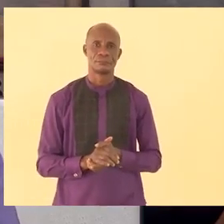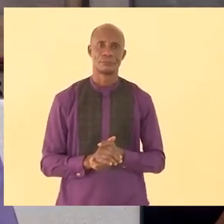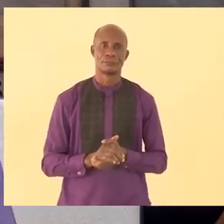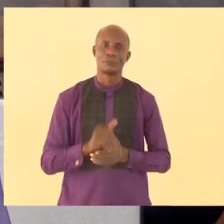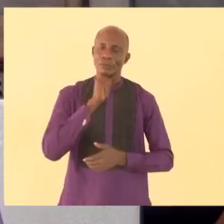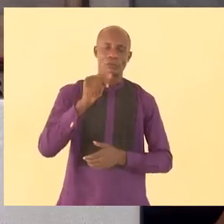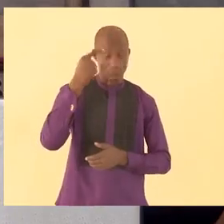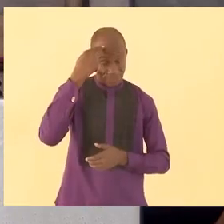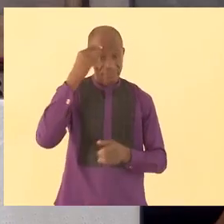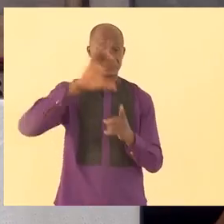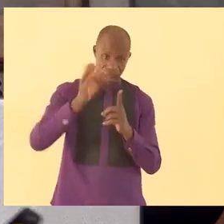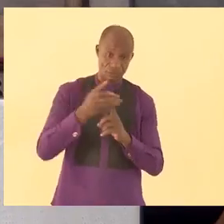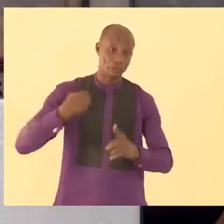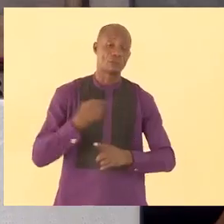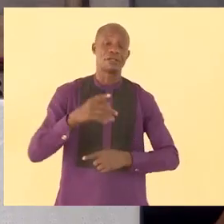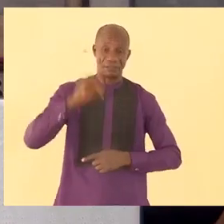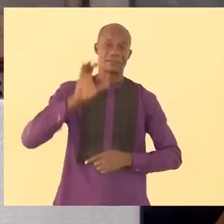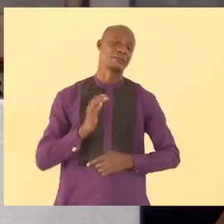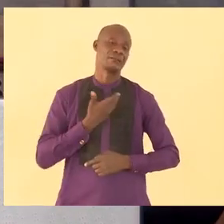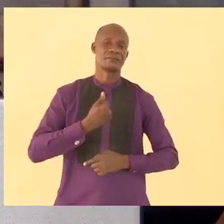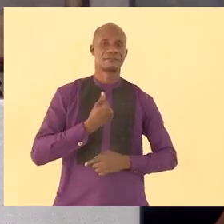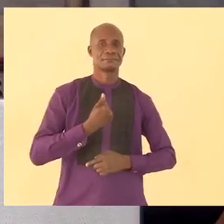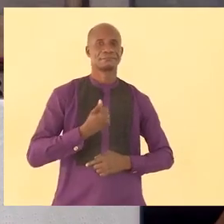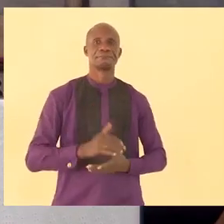irrespective of the circumstances we find ourselves in.